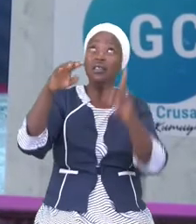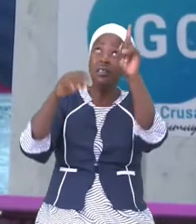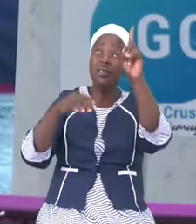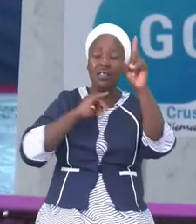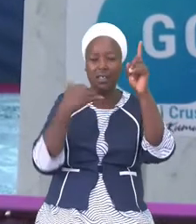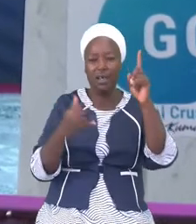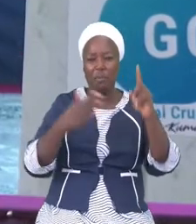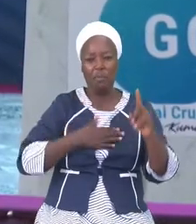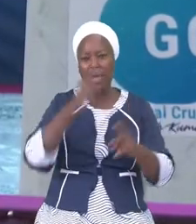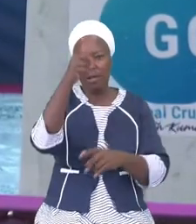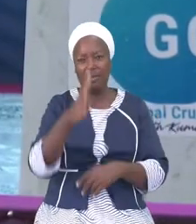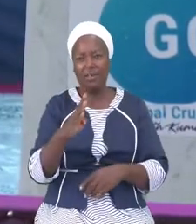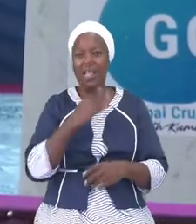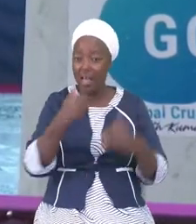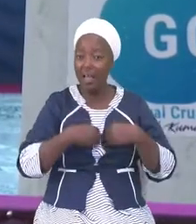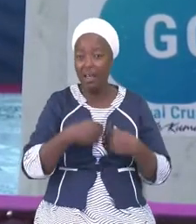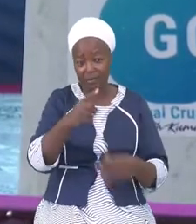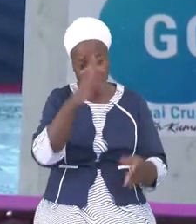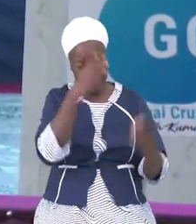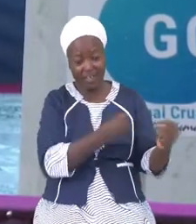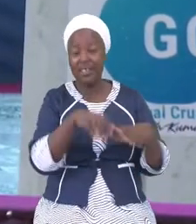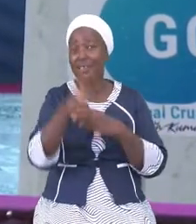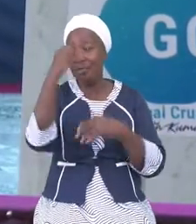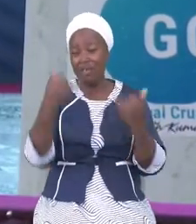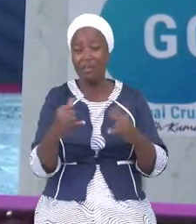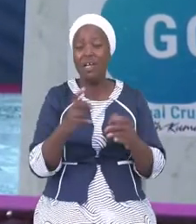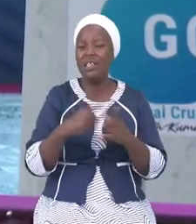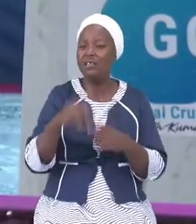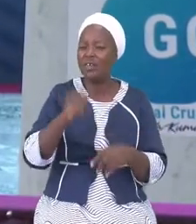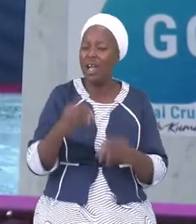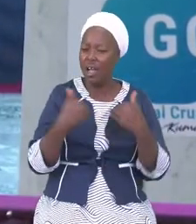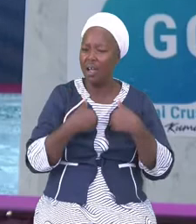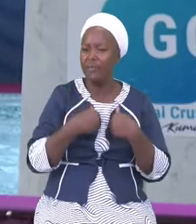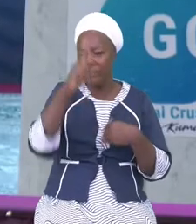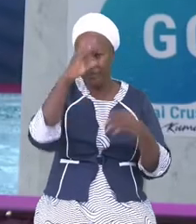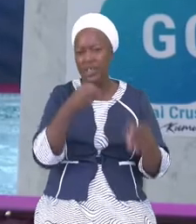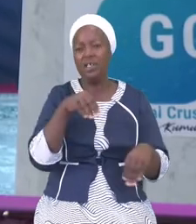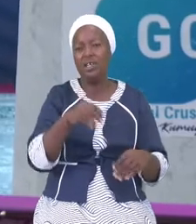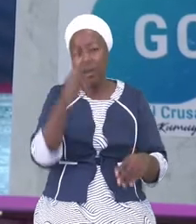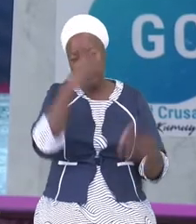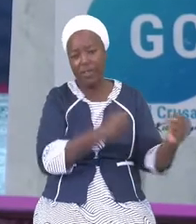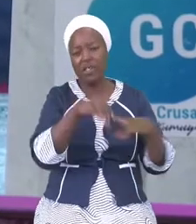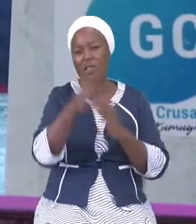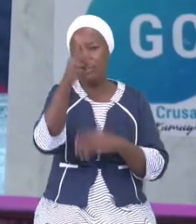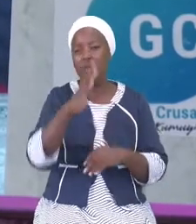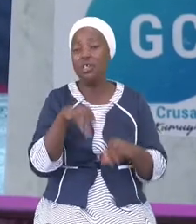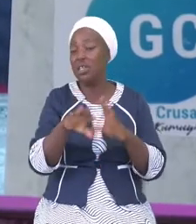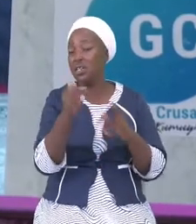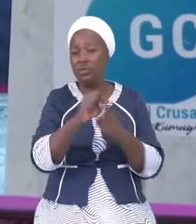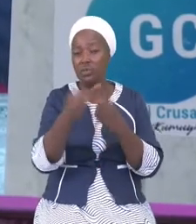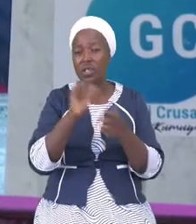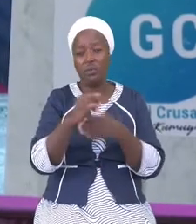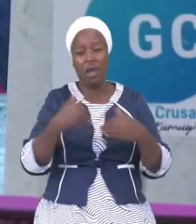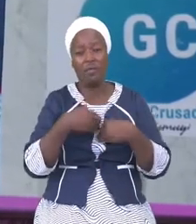My God. He had faith in him. You can have faith in God in any situation where you are. In any predicament